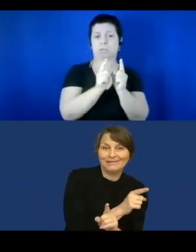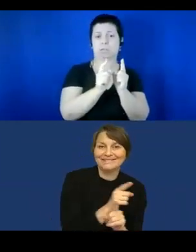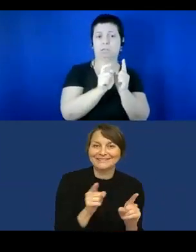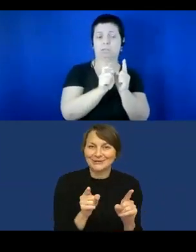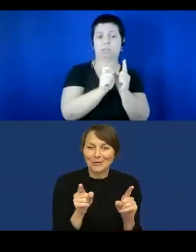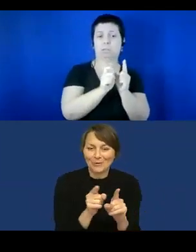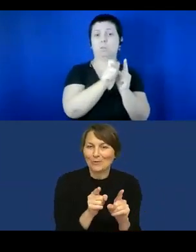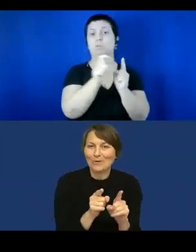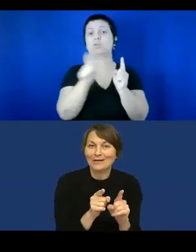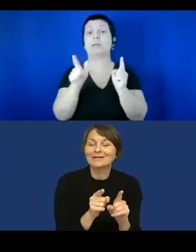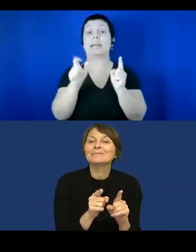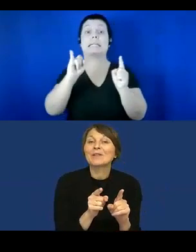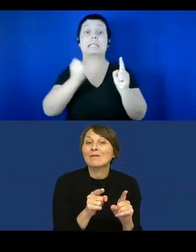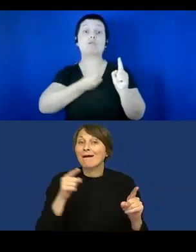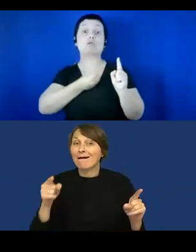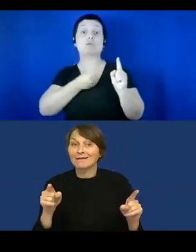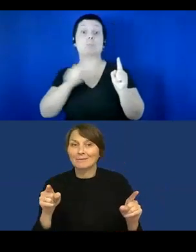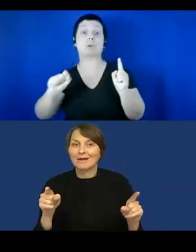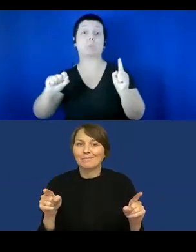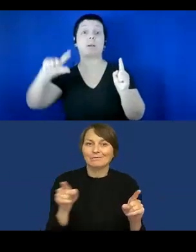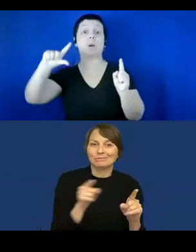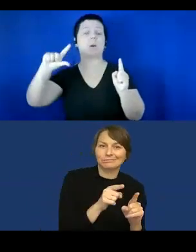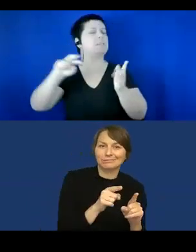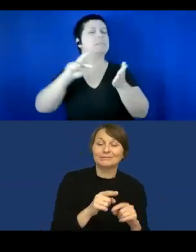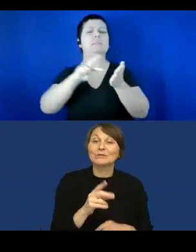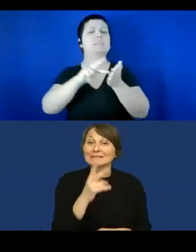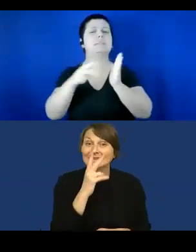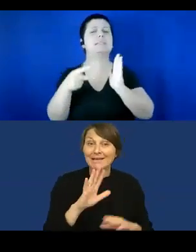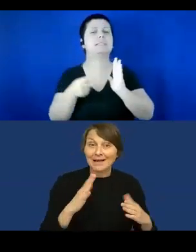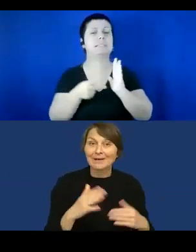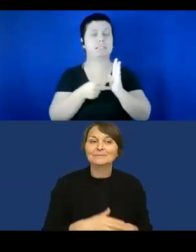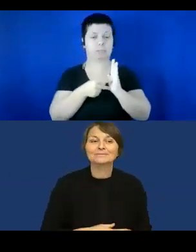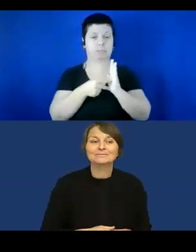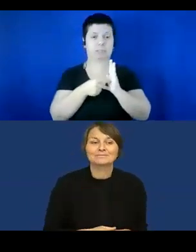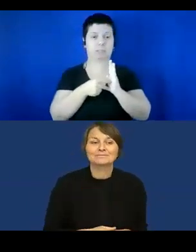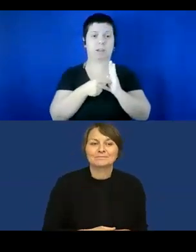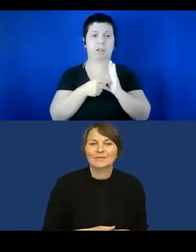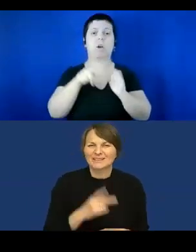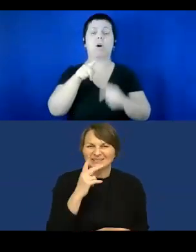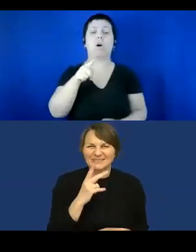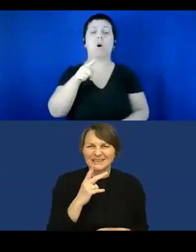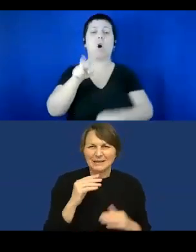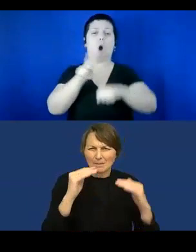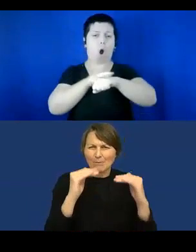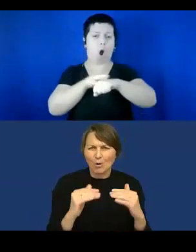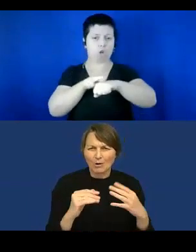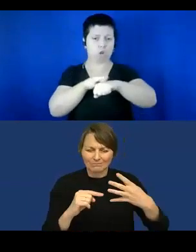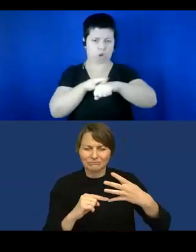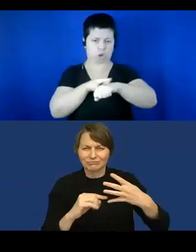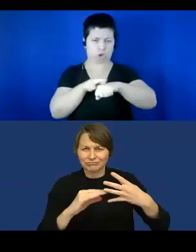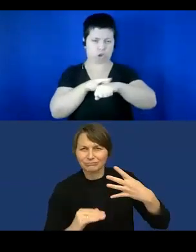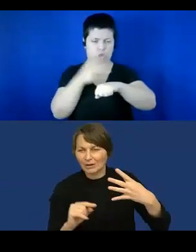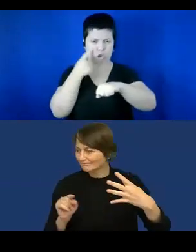larger numbers. So what this means is that the purple condition, which is when we simultaneously